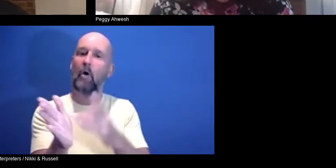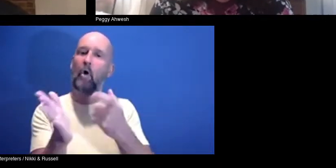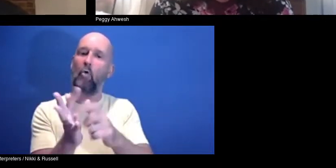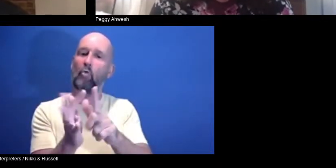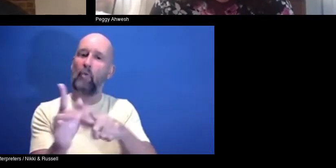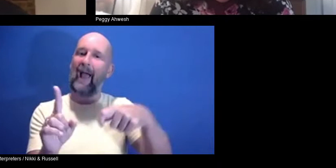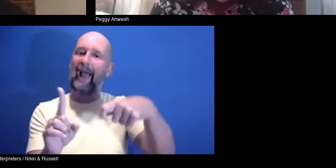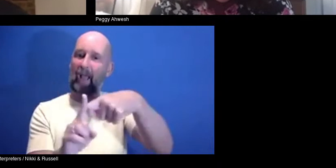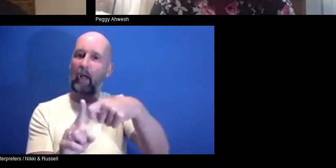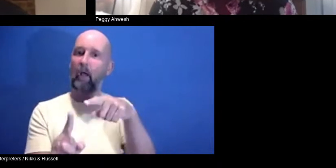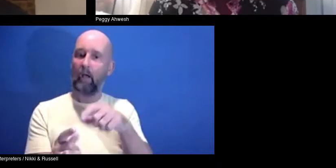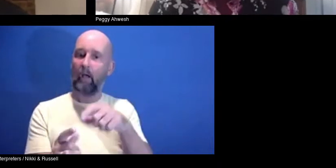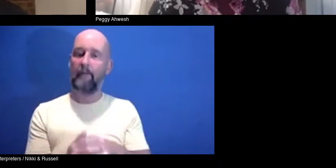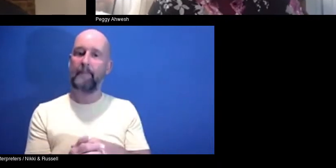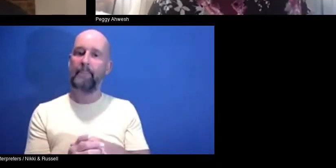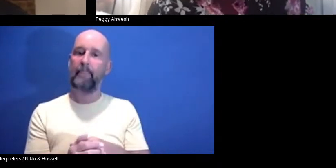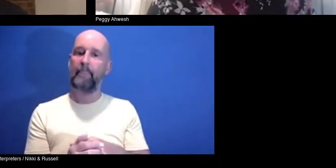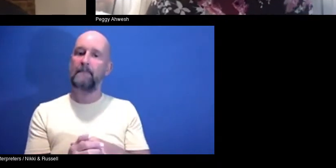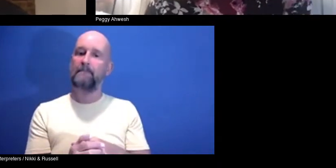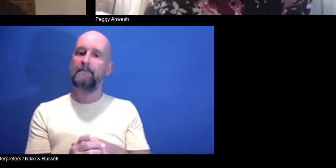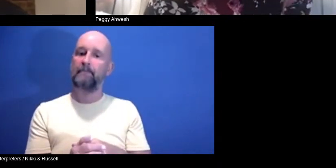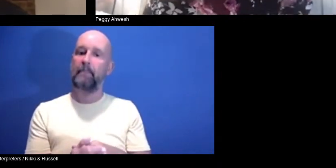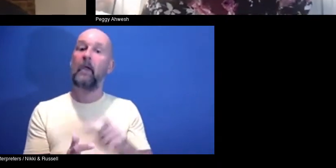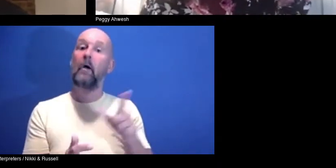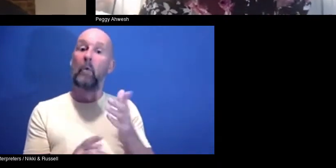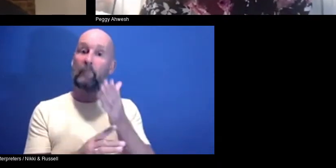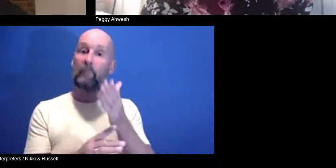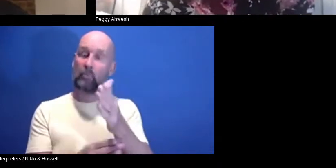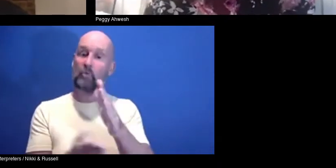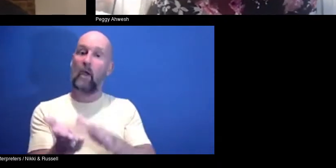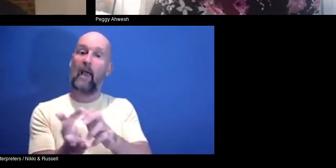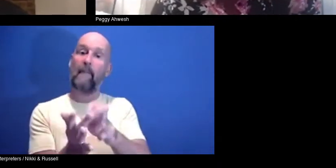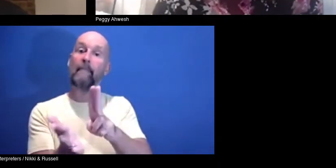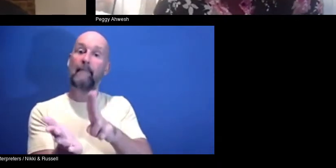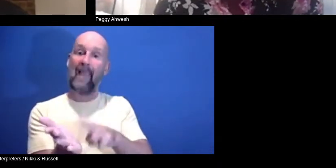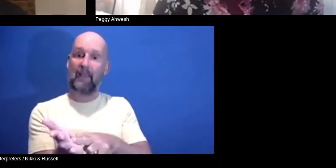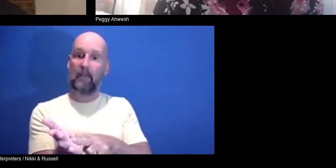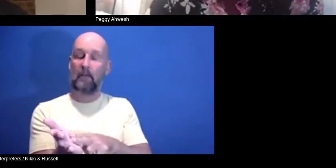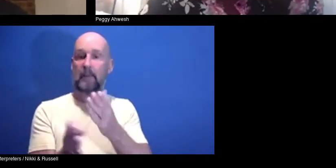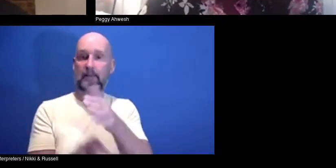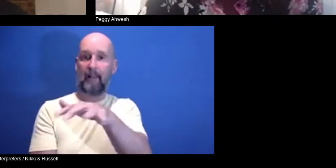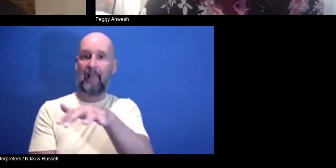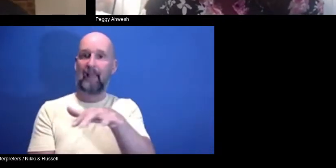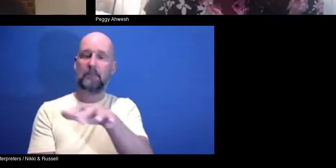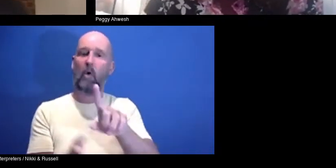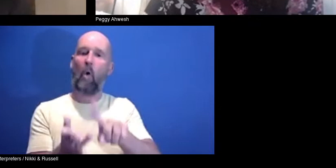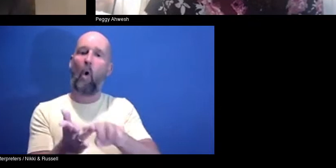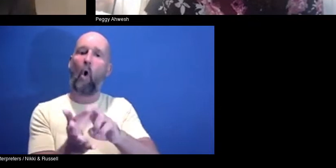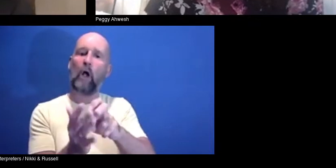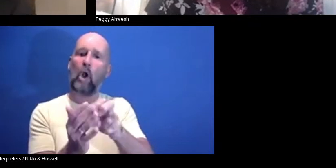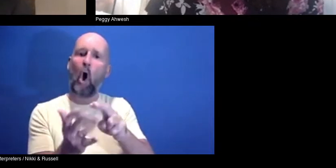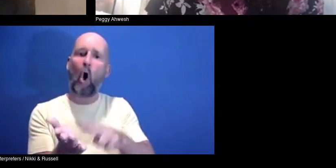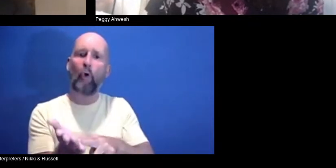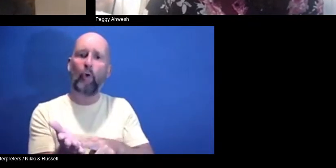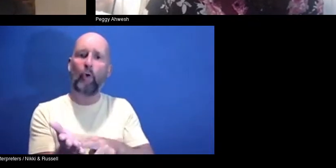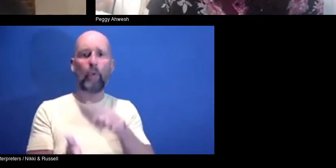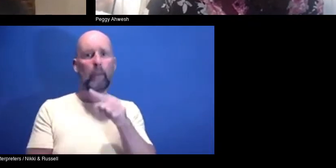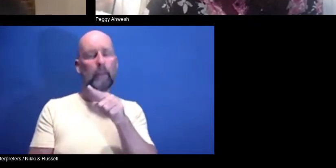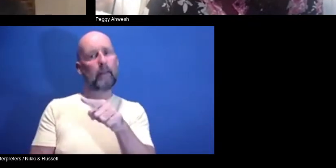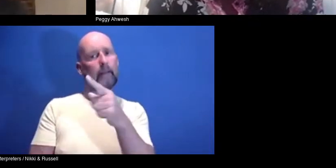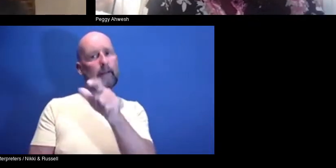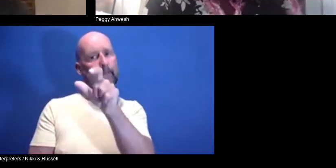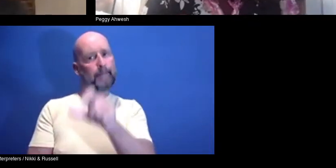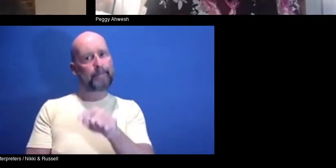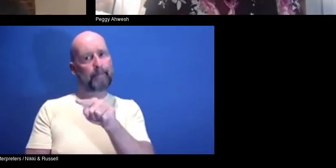We have gone to Maine to his place called Organon several times. For people who don't know, he's one of the